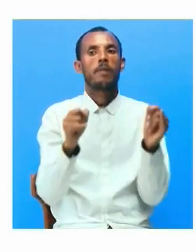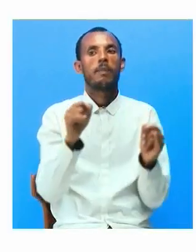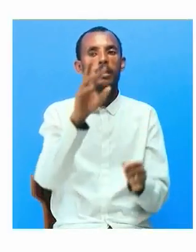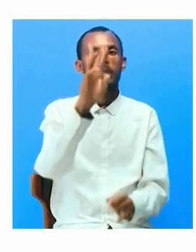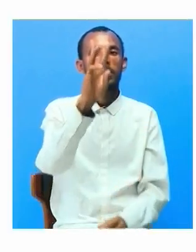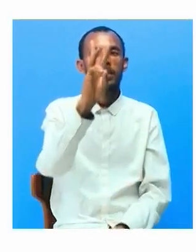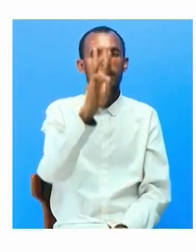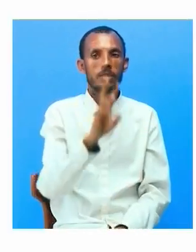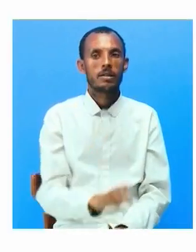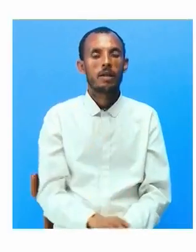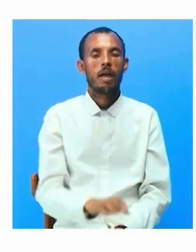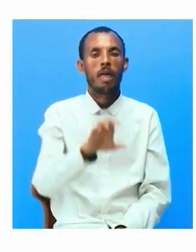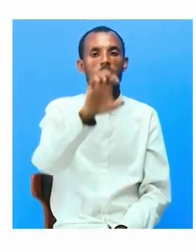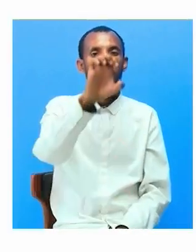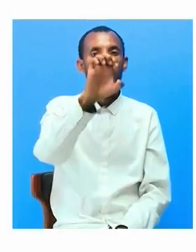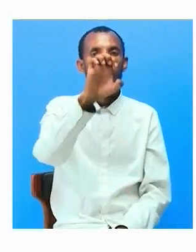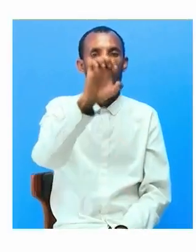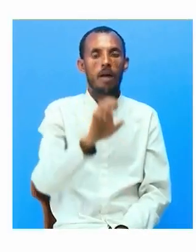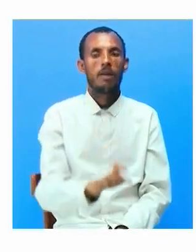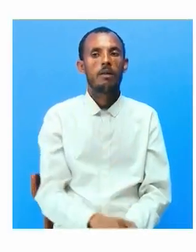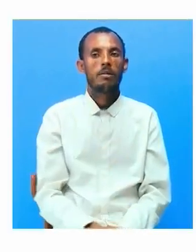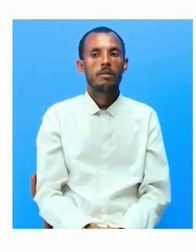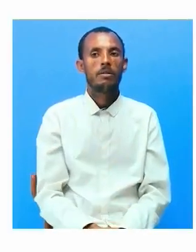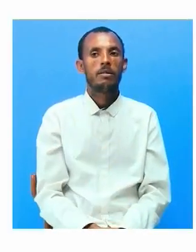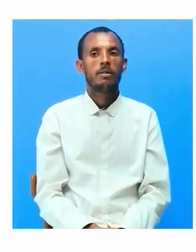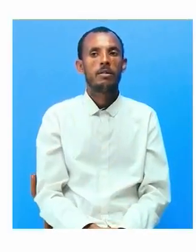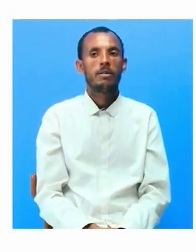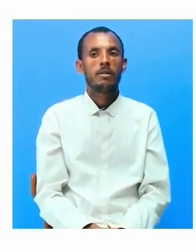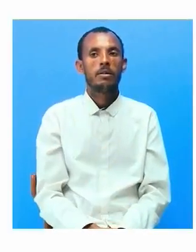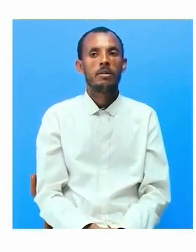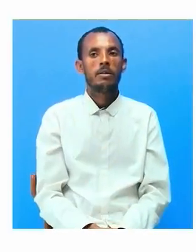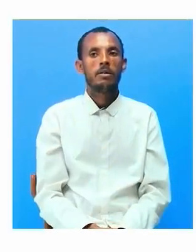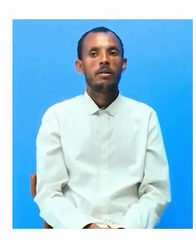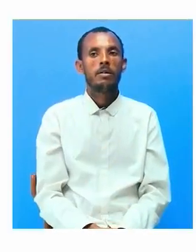divided by 6. E,